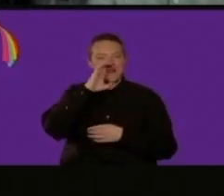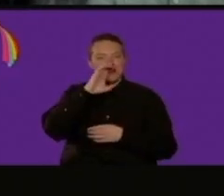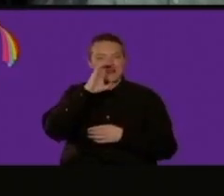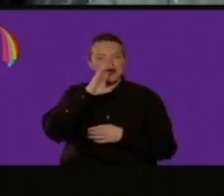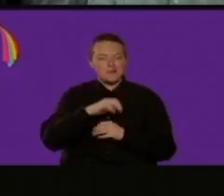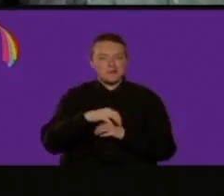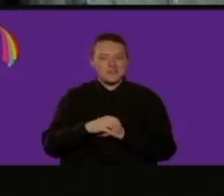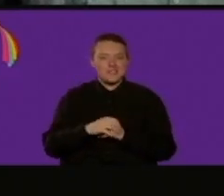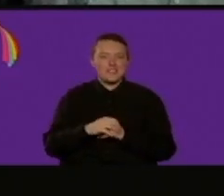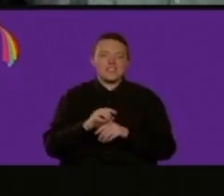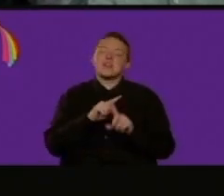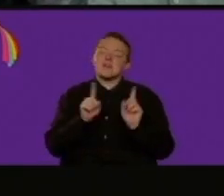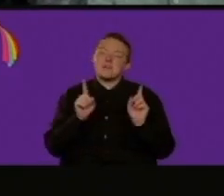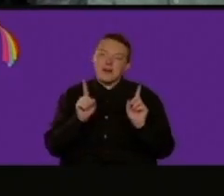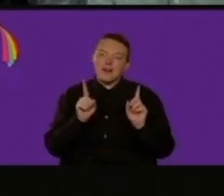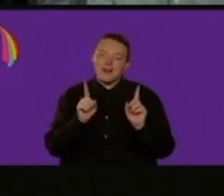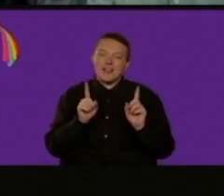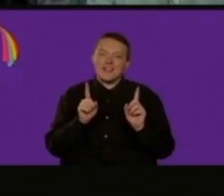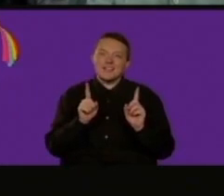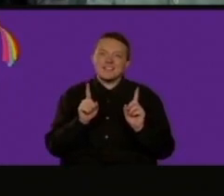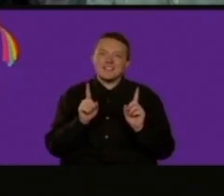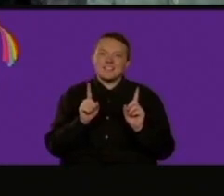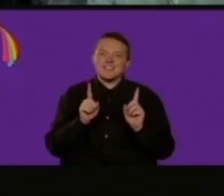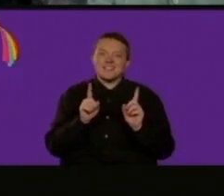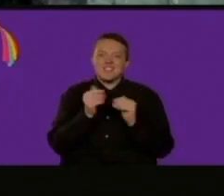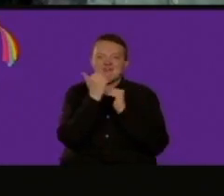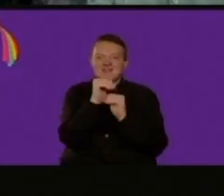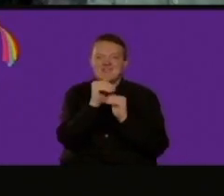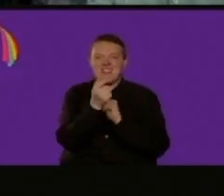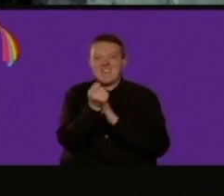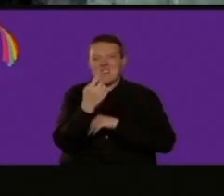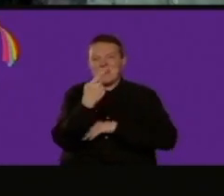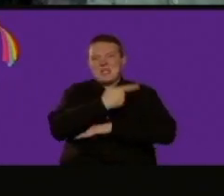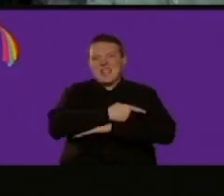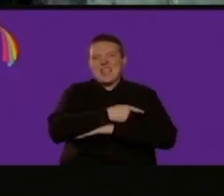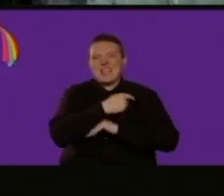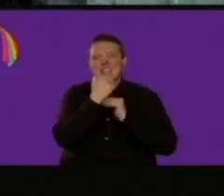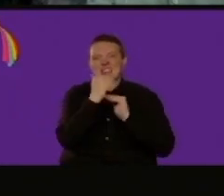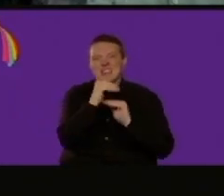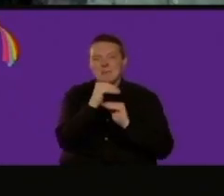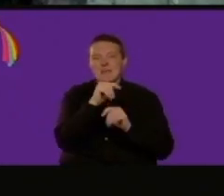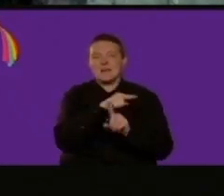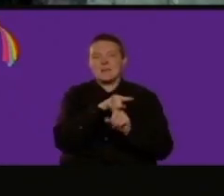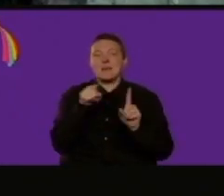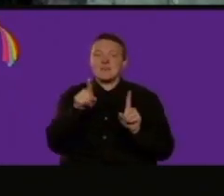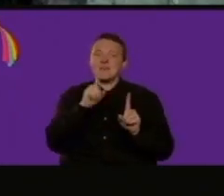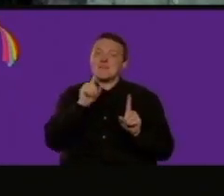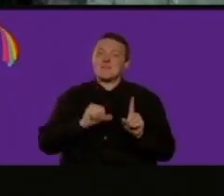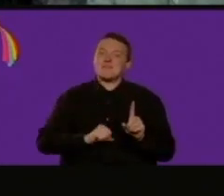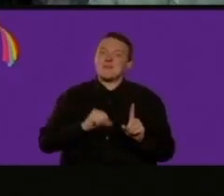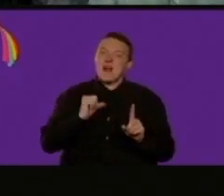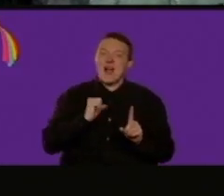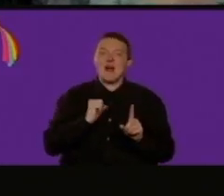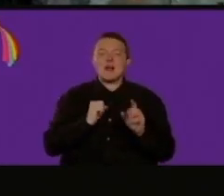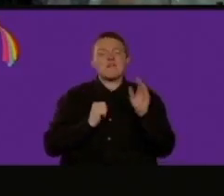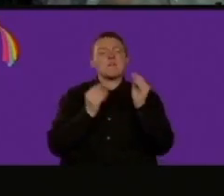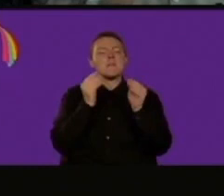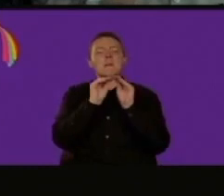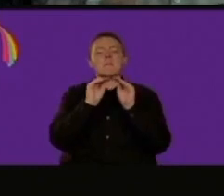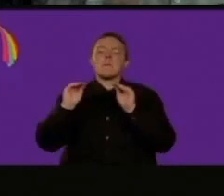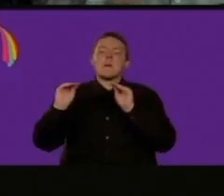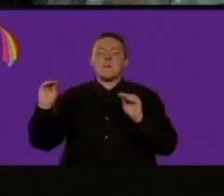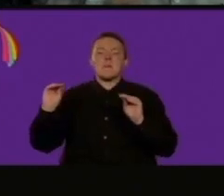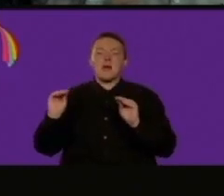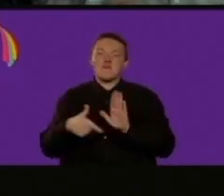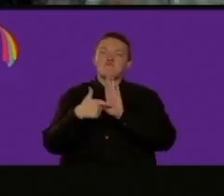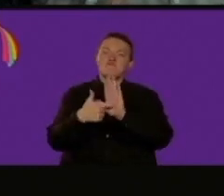of the time animating. I followed his curiosity. He wanted to know how all of the elements in